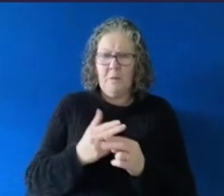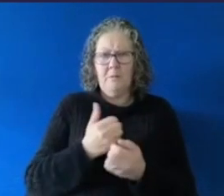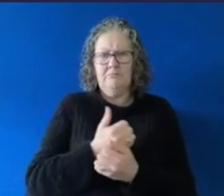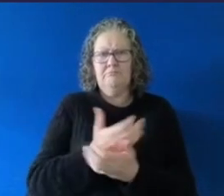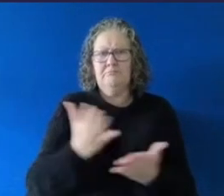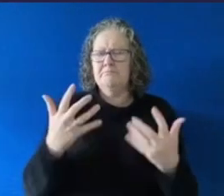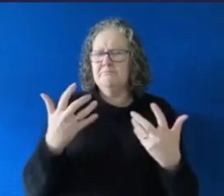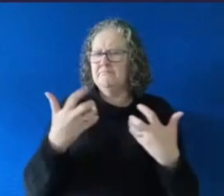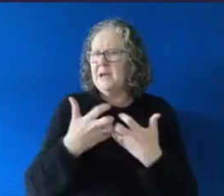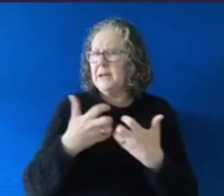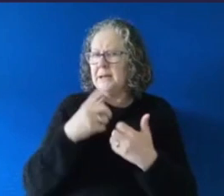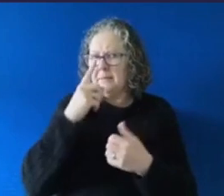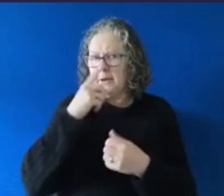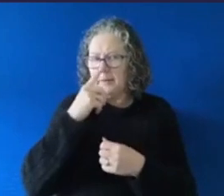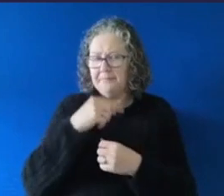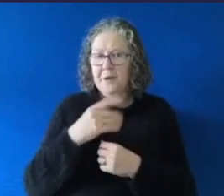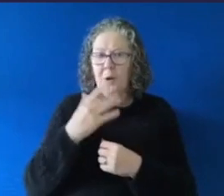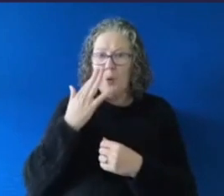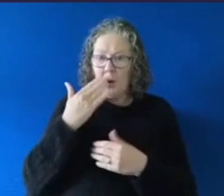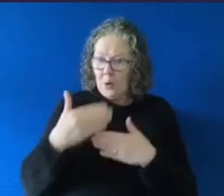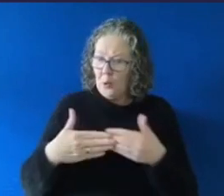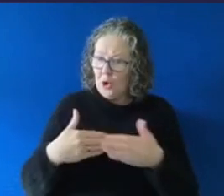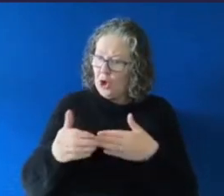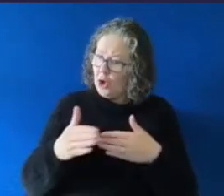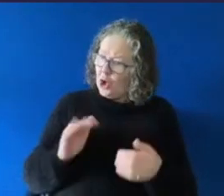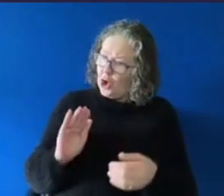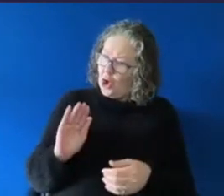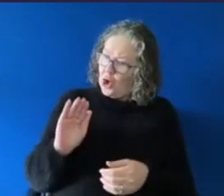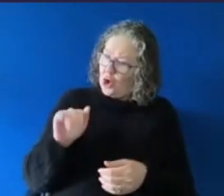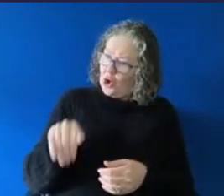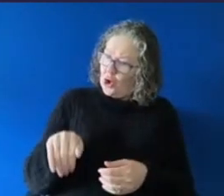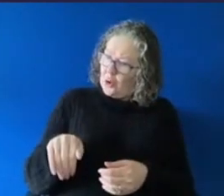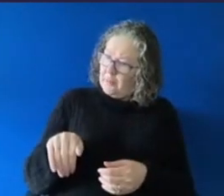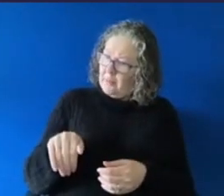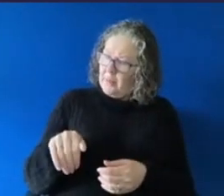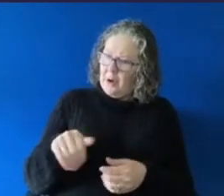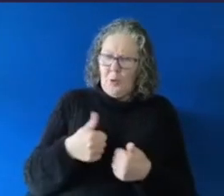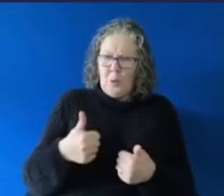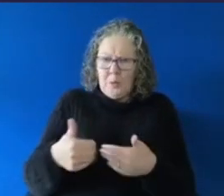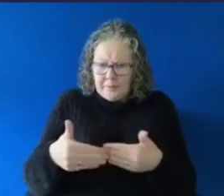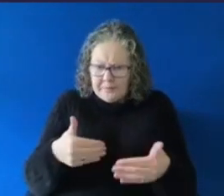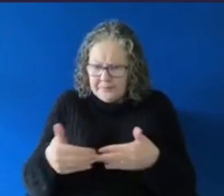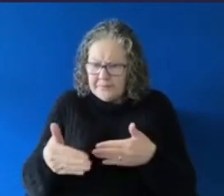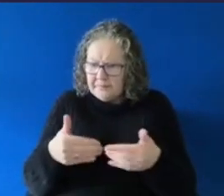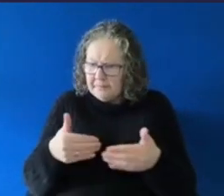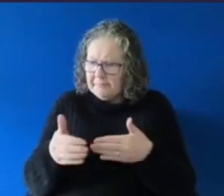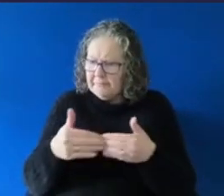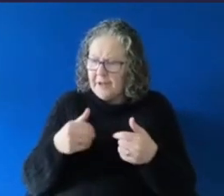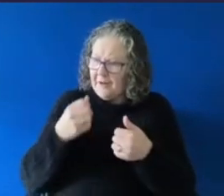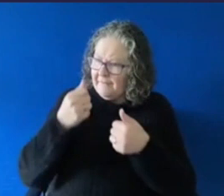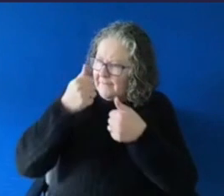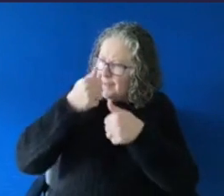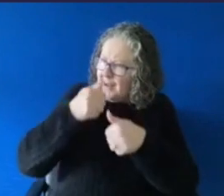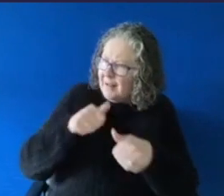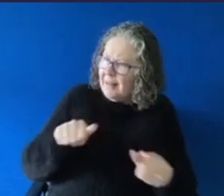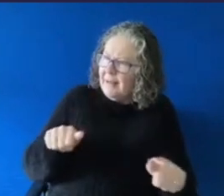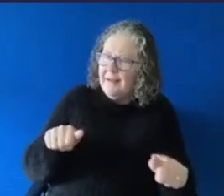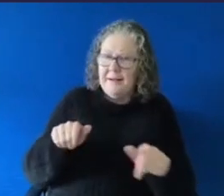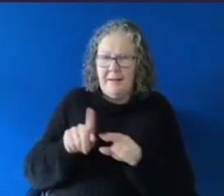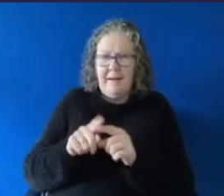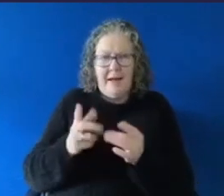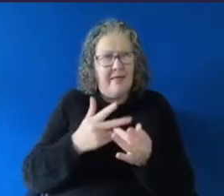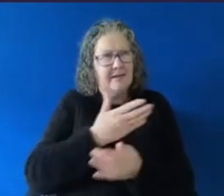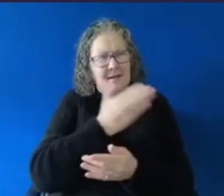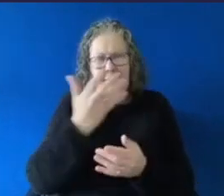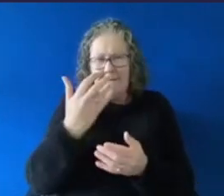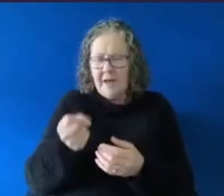When it's done well, along familiar and valued lines, a home, like all others, home is an effective